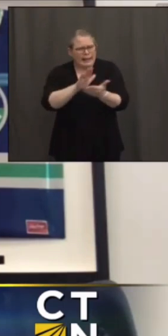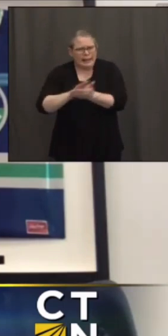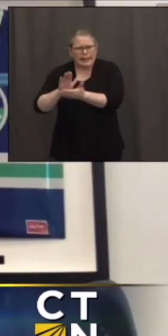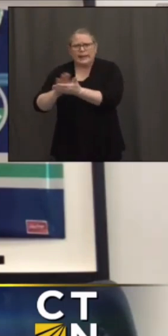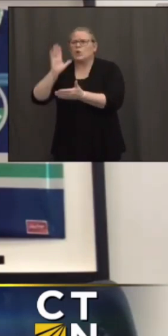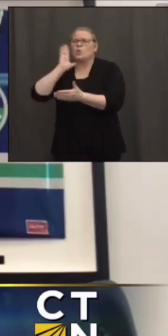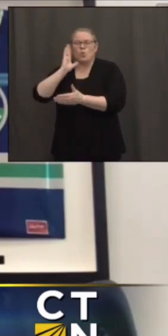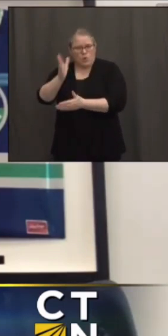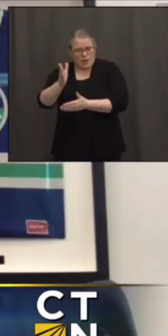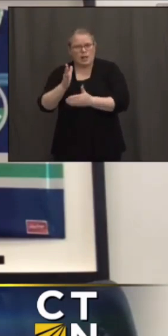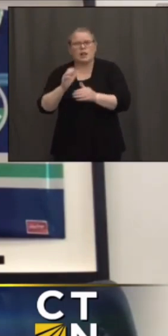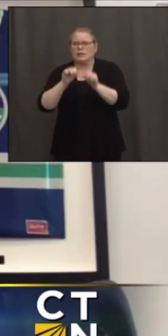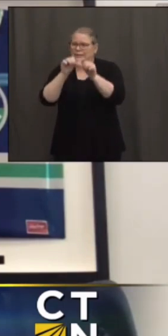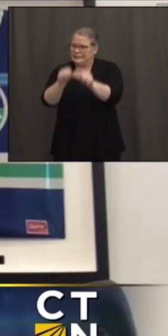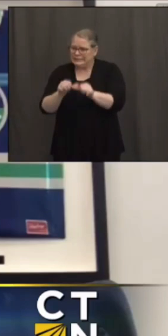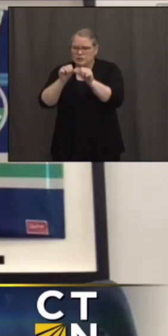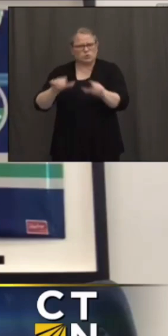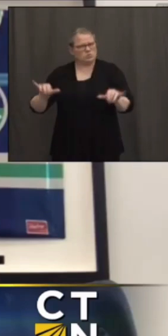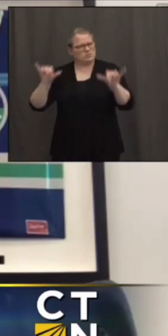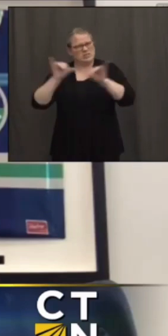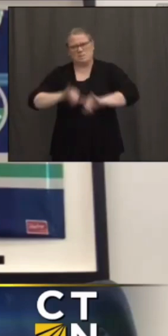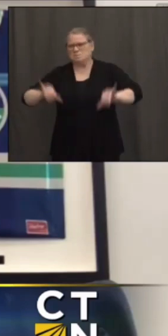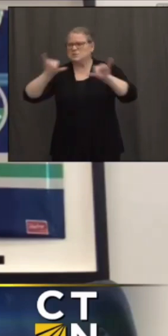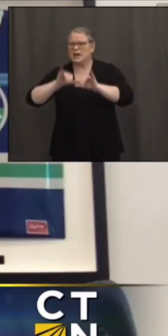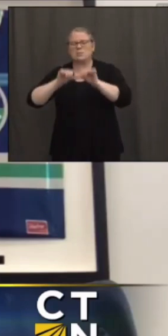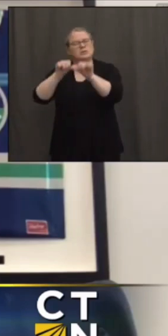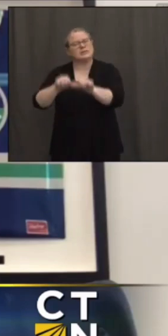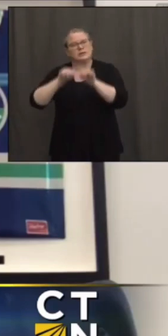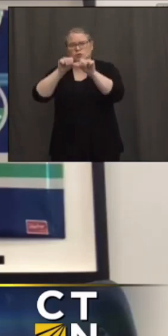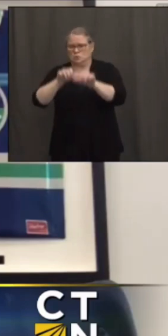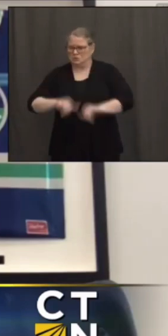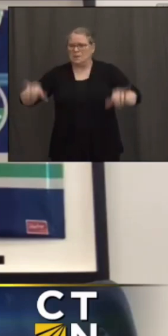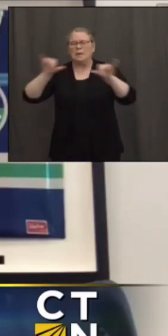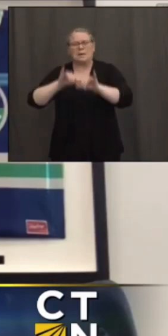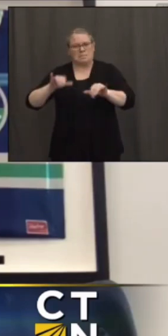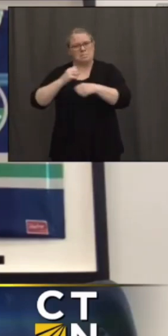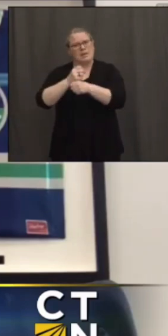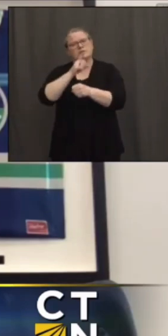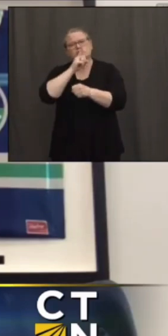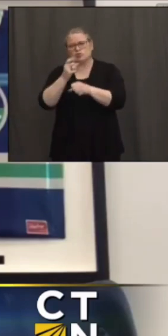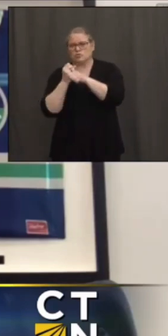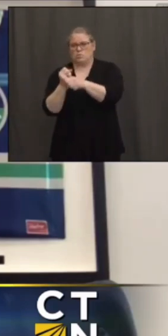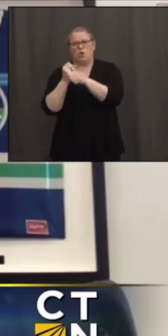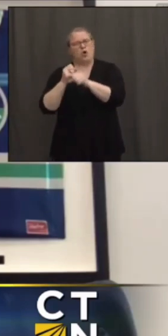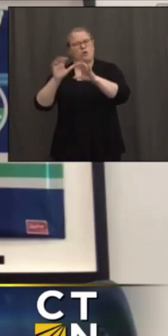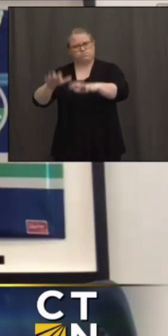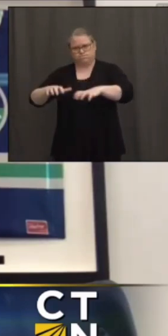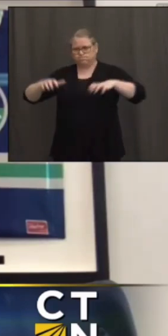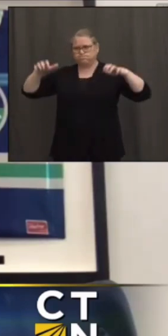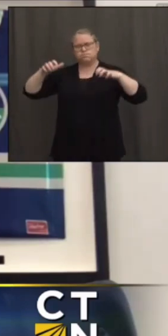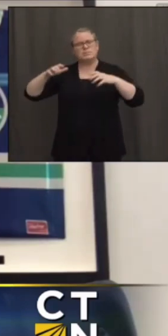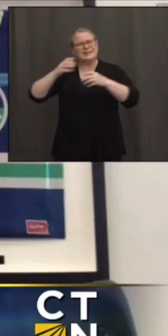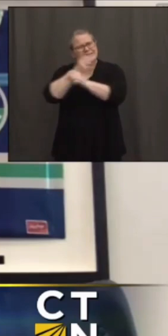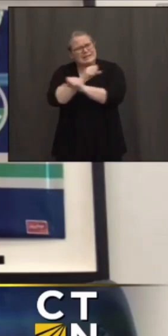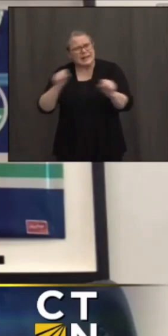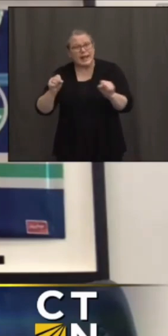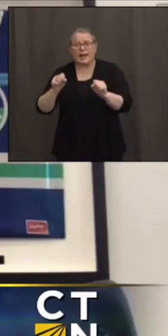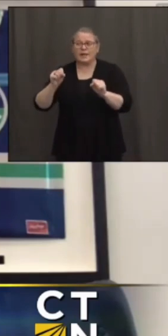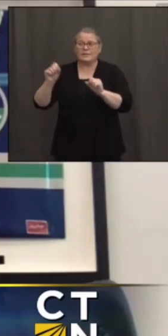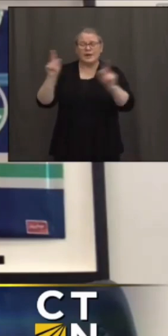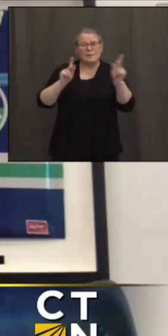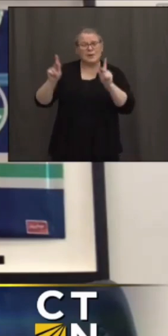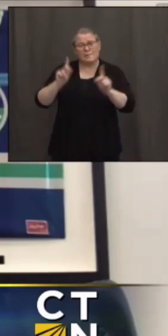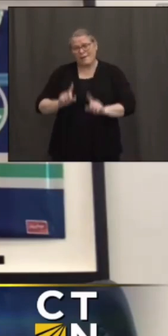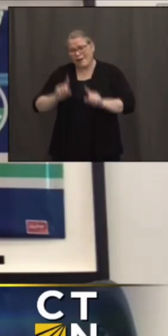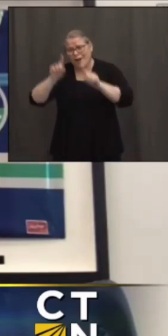touch points that people use, and just continuing to make the ballpark a safe place where fans can come out, have a